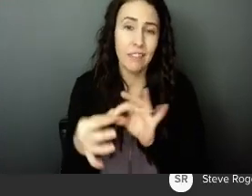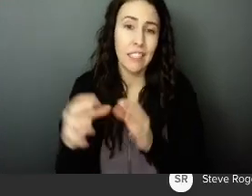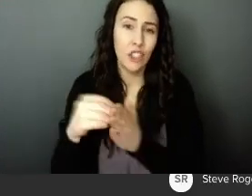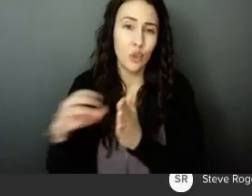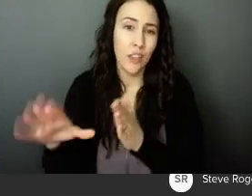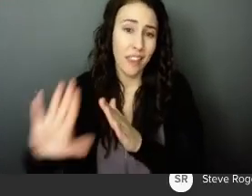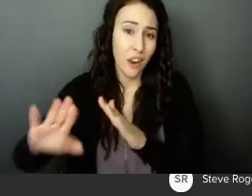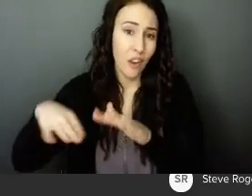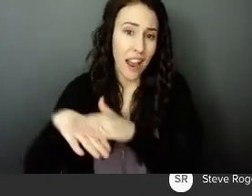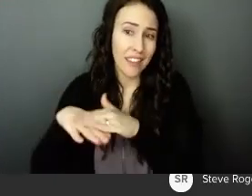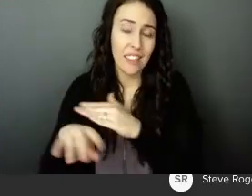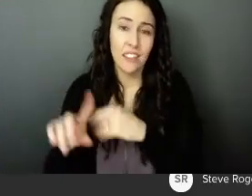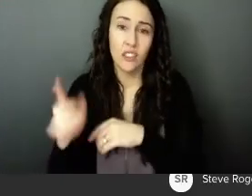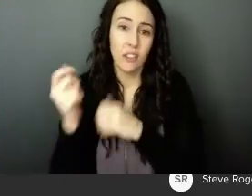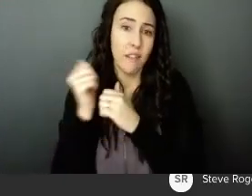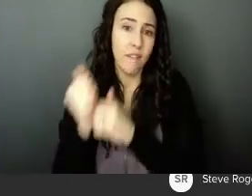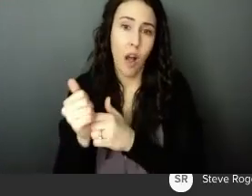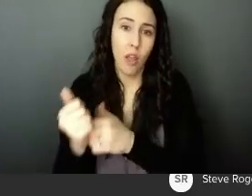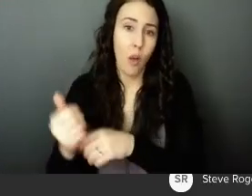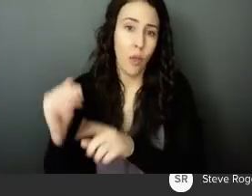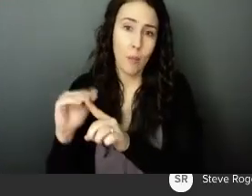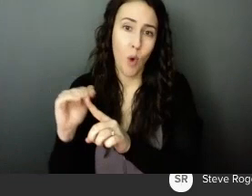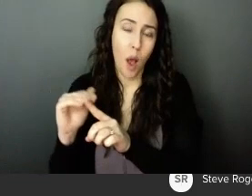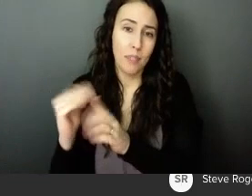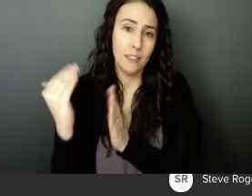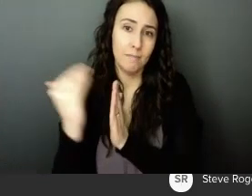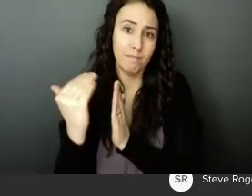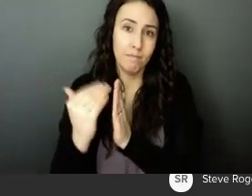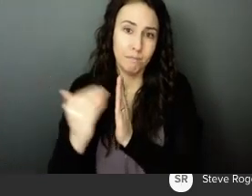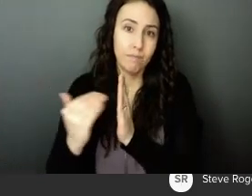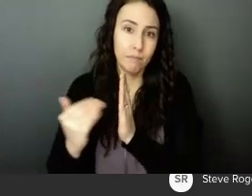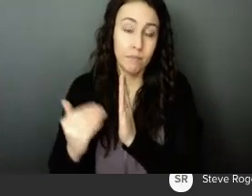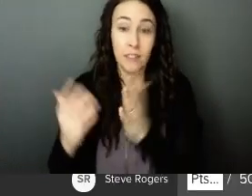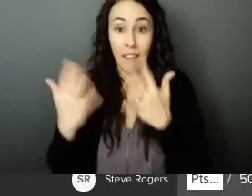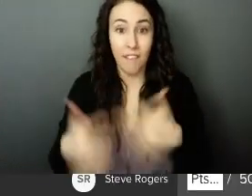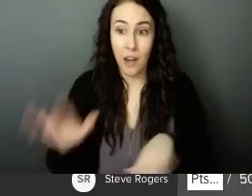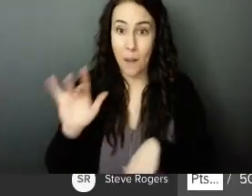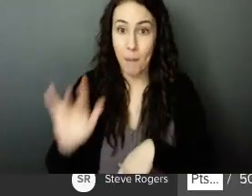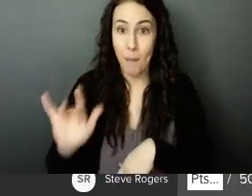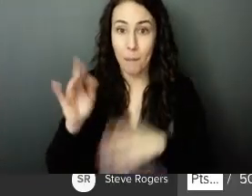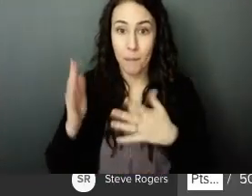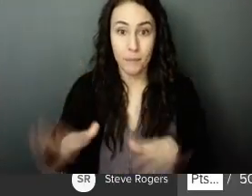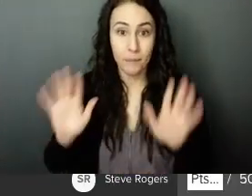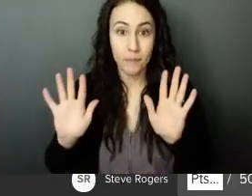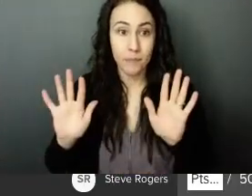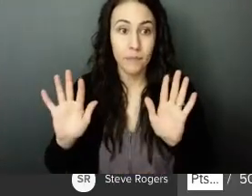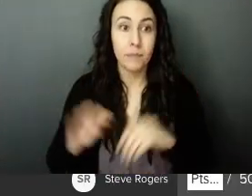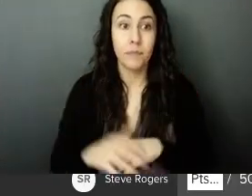following prompts along with their access. When they're done, they hit finish.